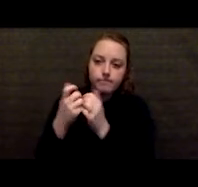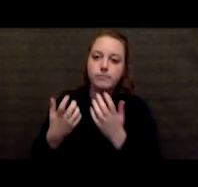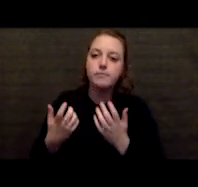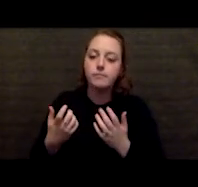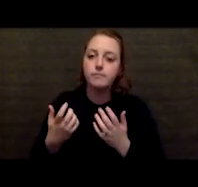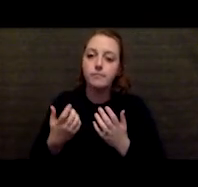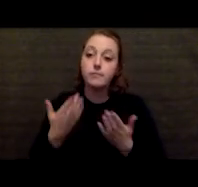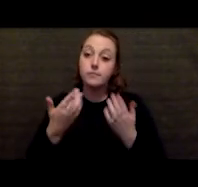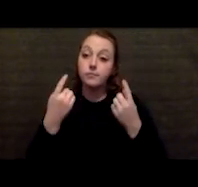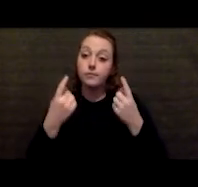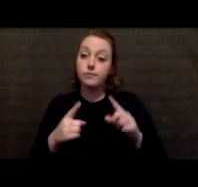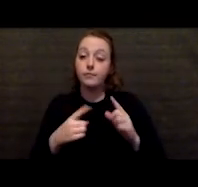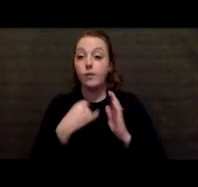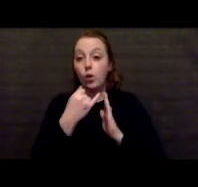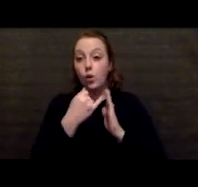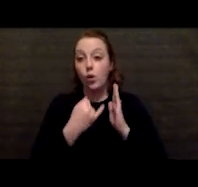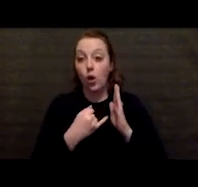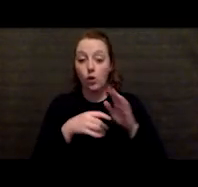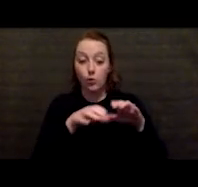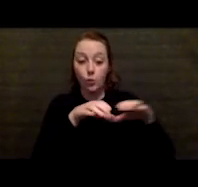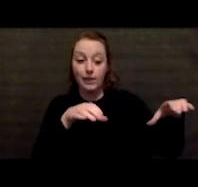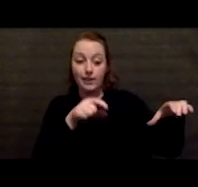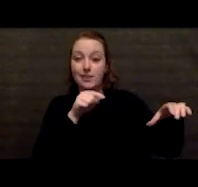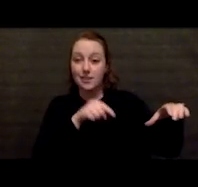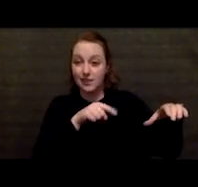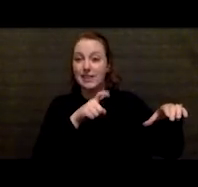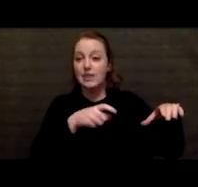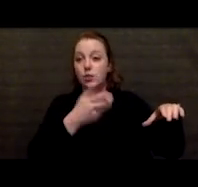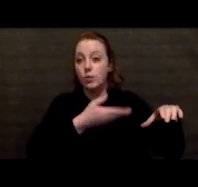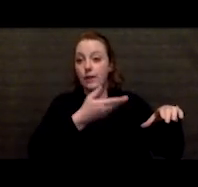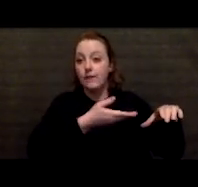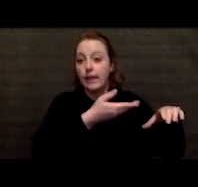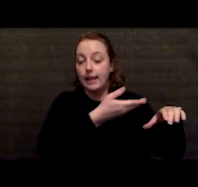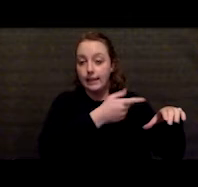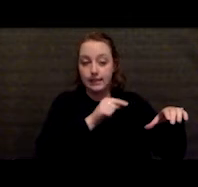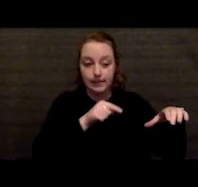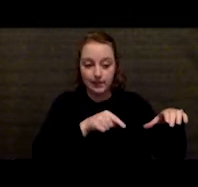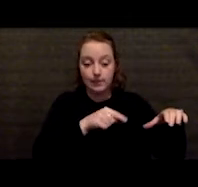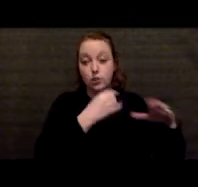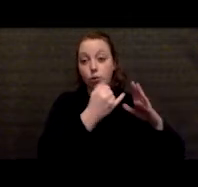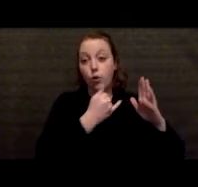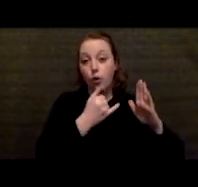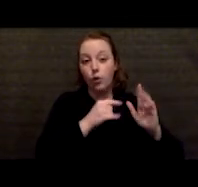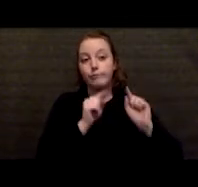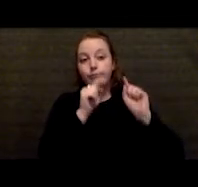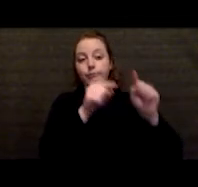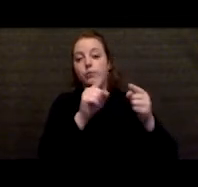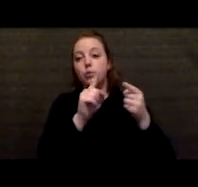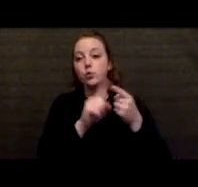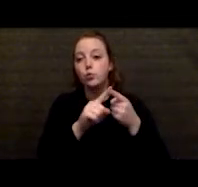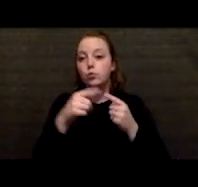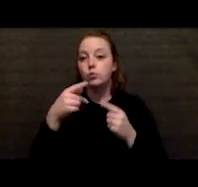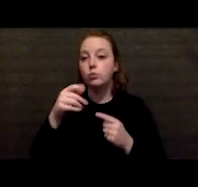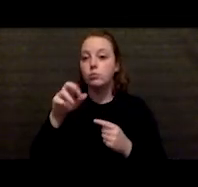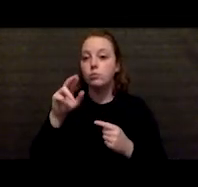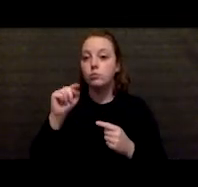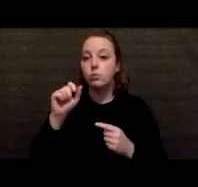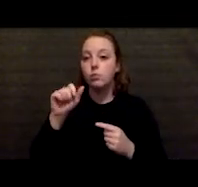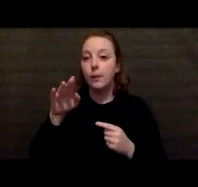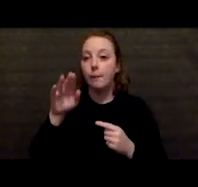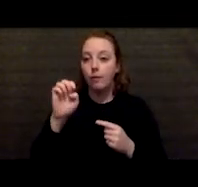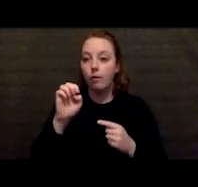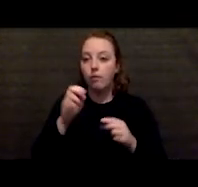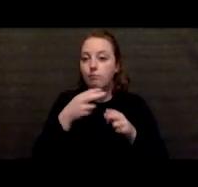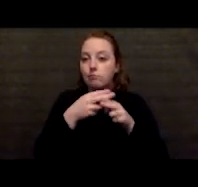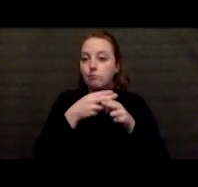where, okay, the art wing has to get renovated, and so art has to happen in a portable for 1 semester. And